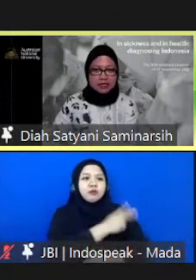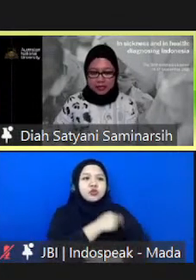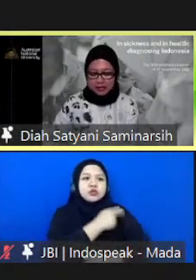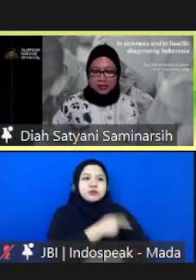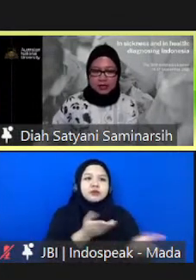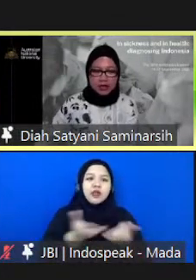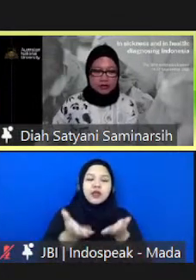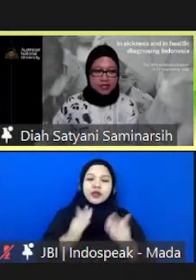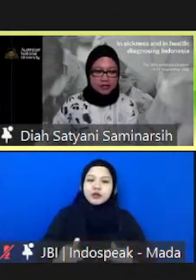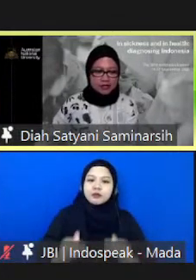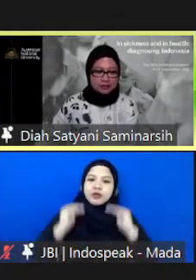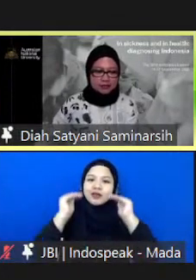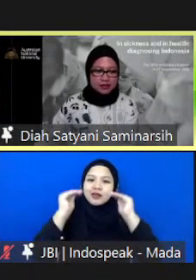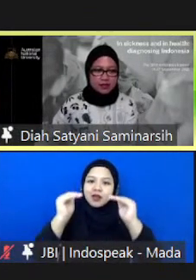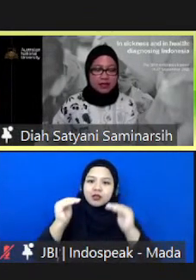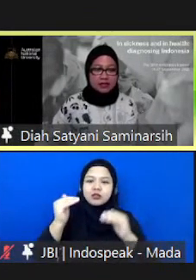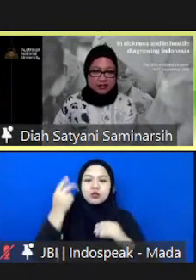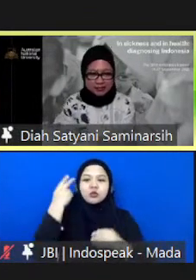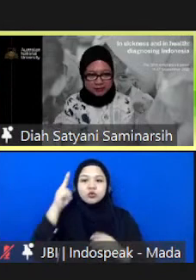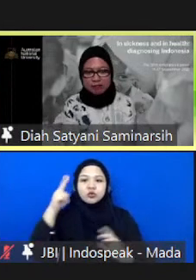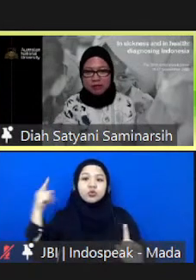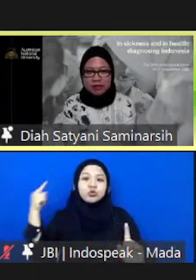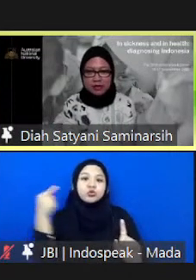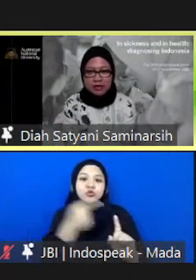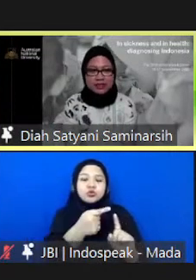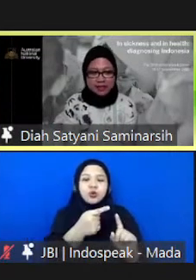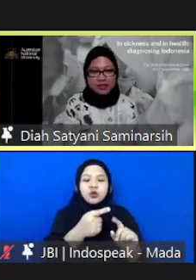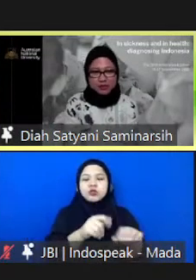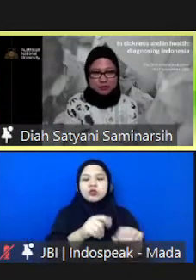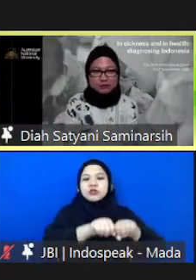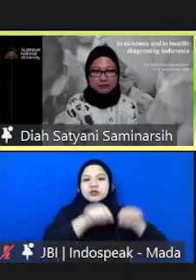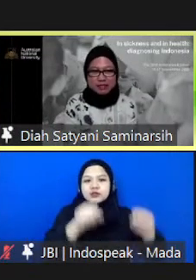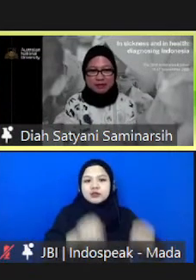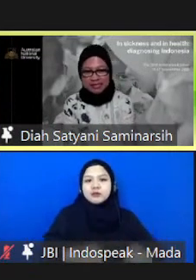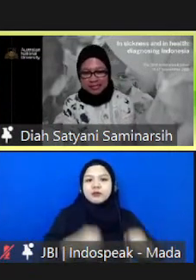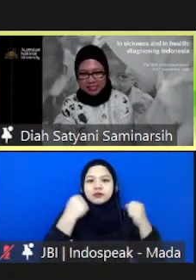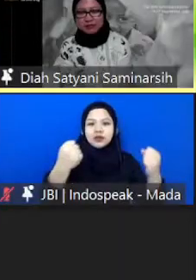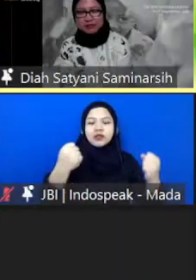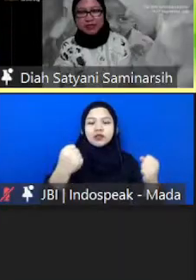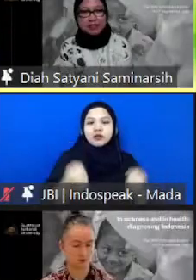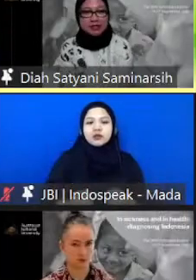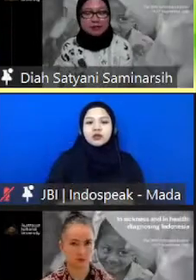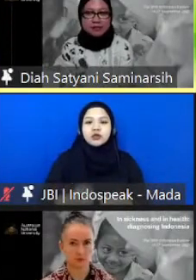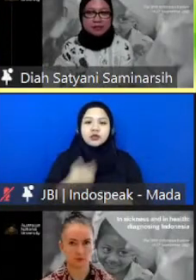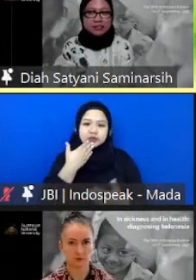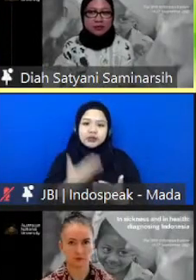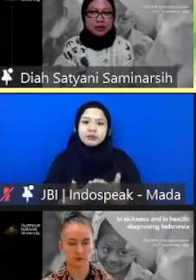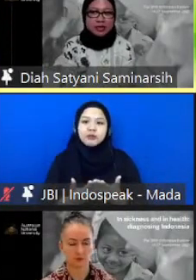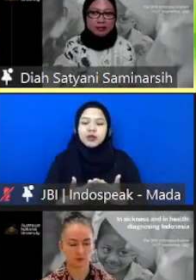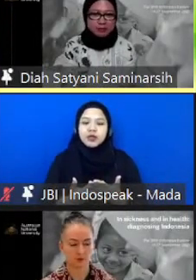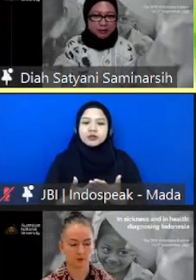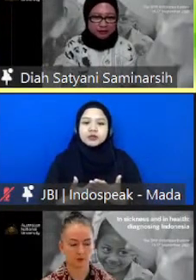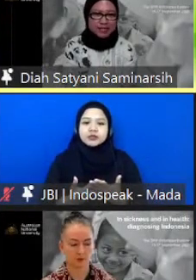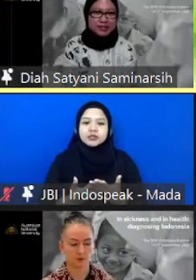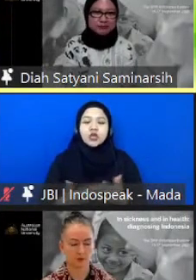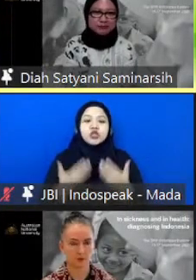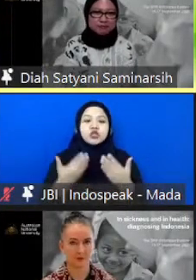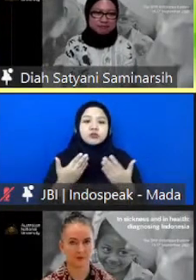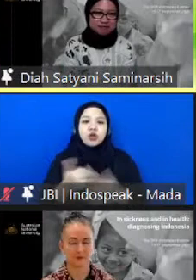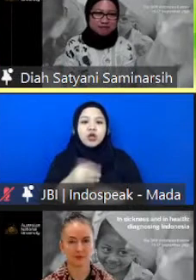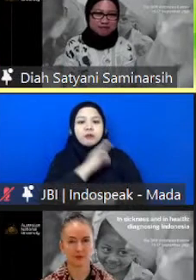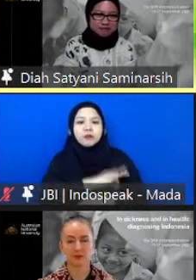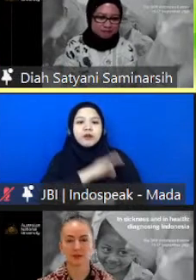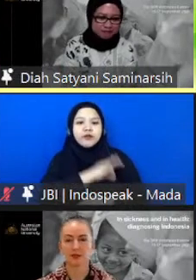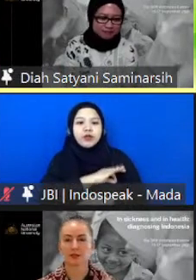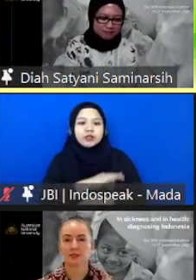experience in navigating the health system? I thank you. Terima kasih. Semoga bermanfaat.